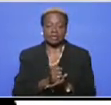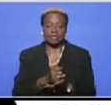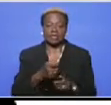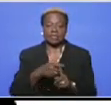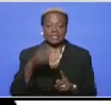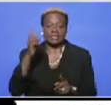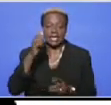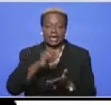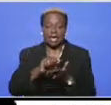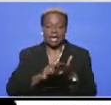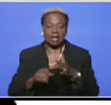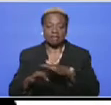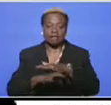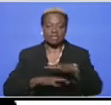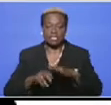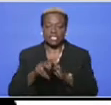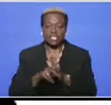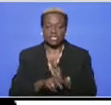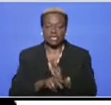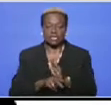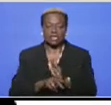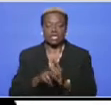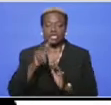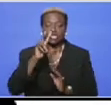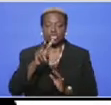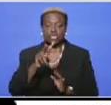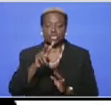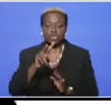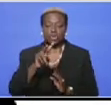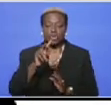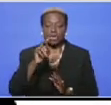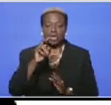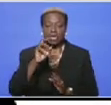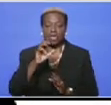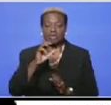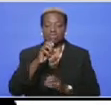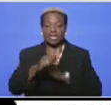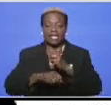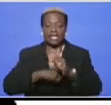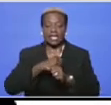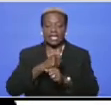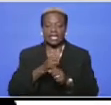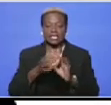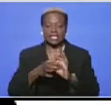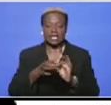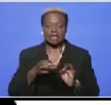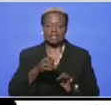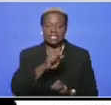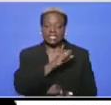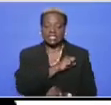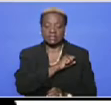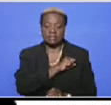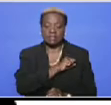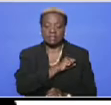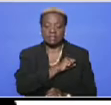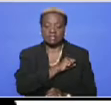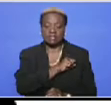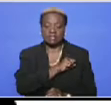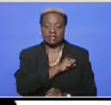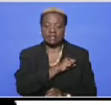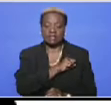The exhibition features two centuries of Smith. It's celebrating the 200th anniversary of one of my